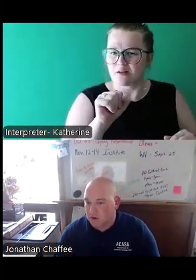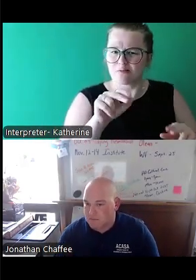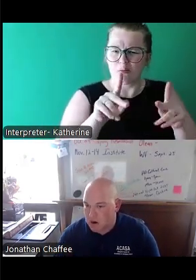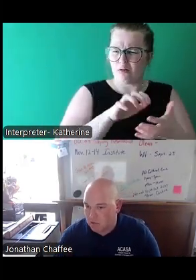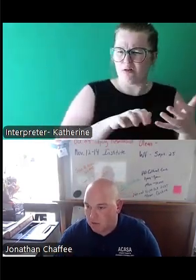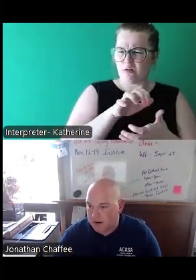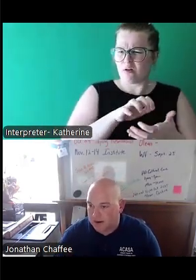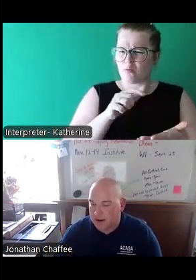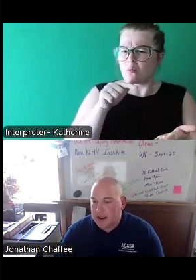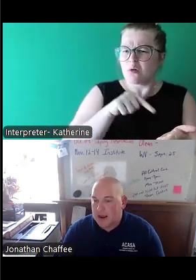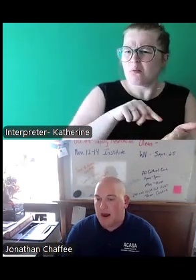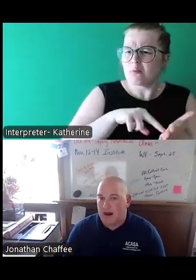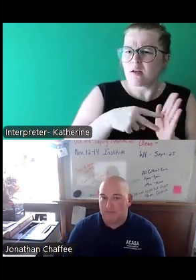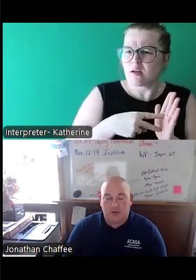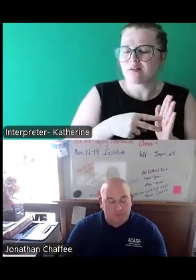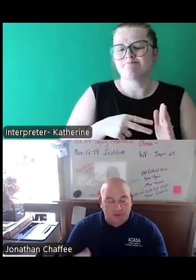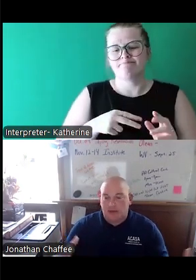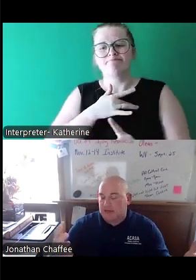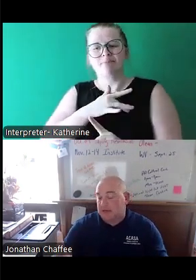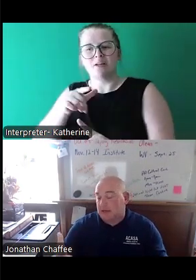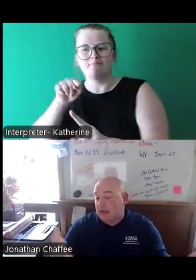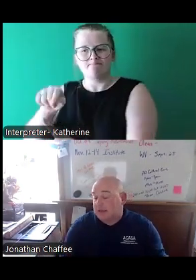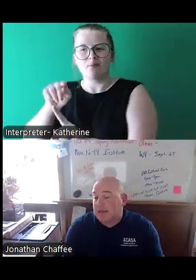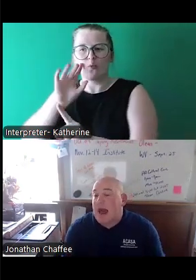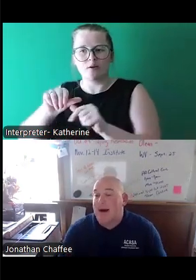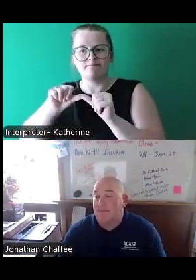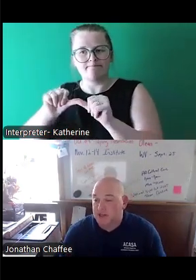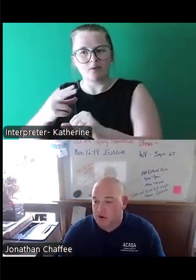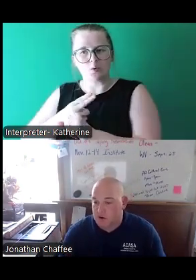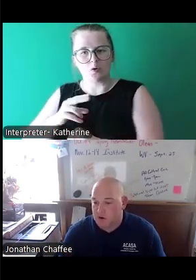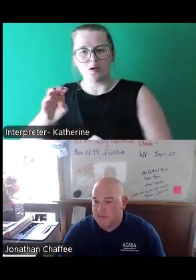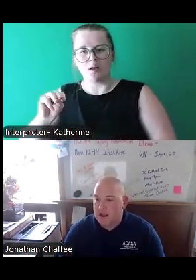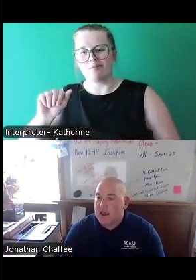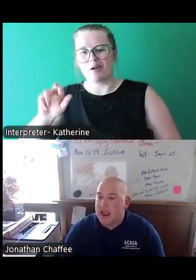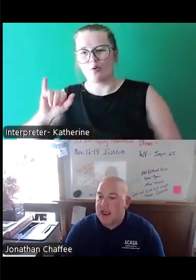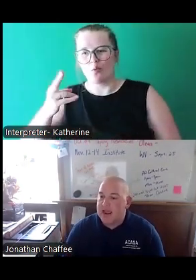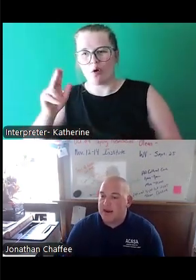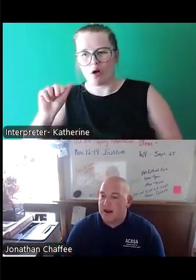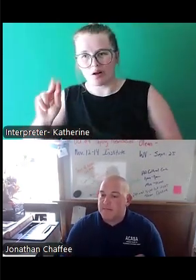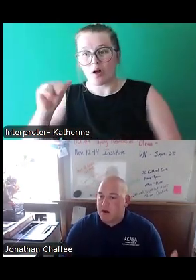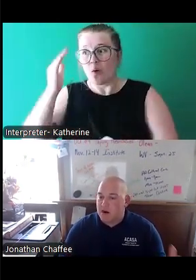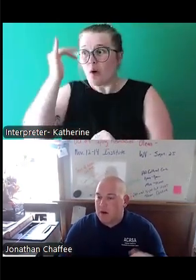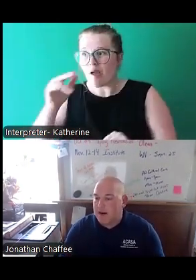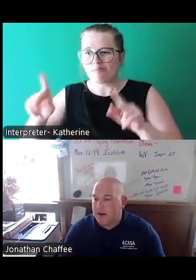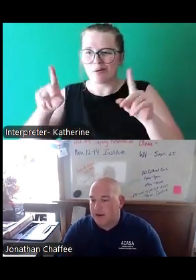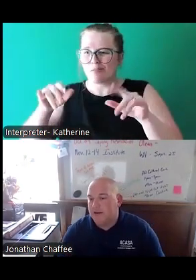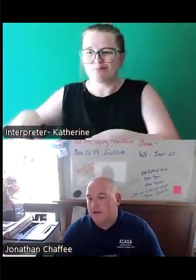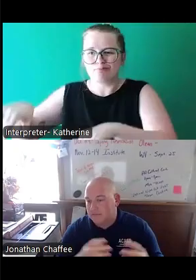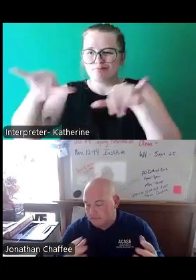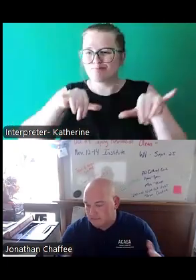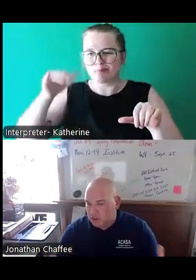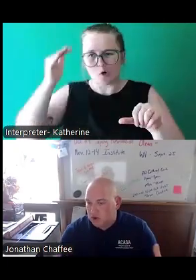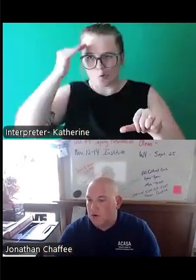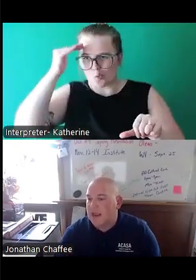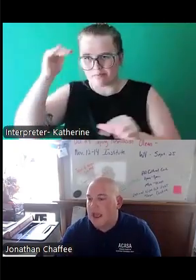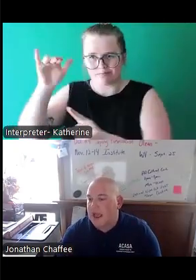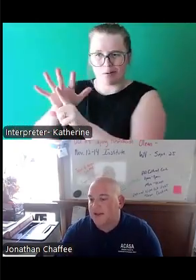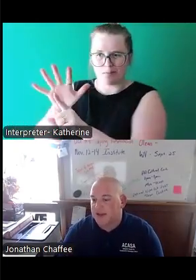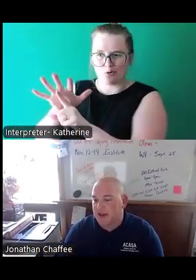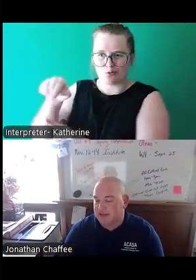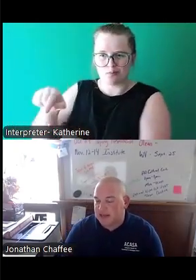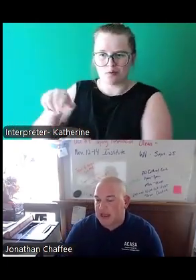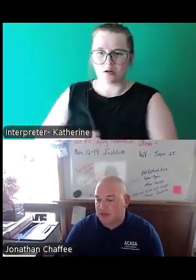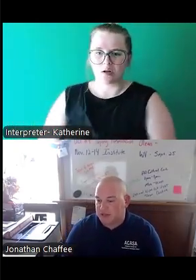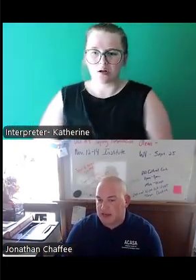the term marijuana just because it's the common term. And marijuana majority